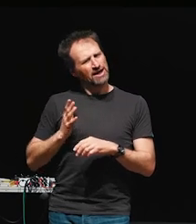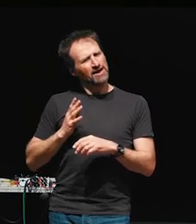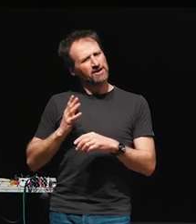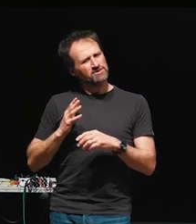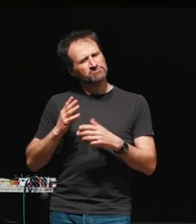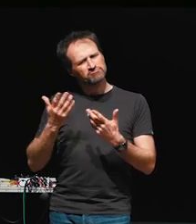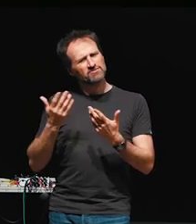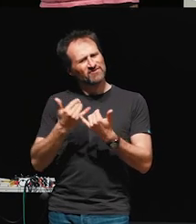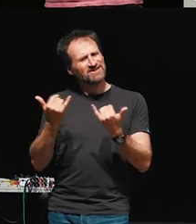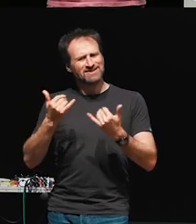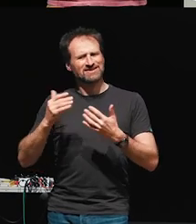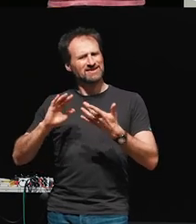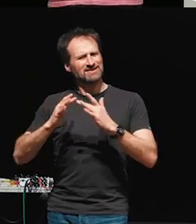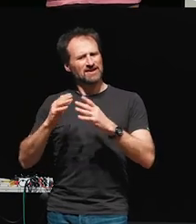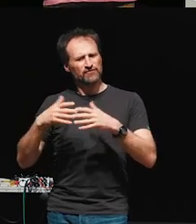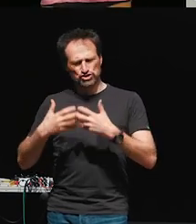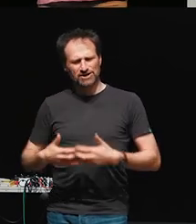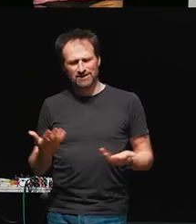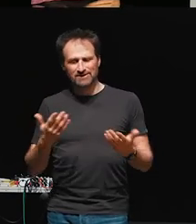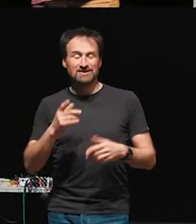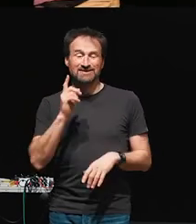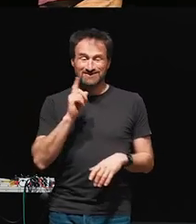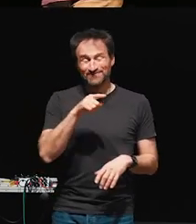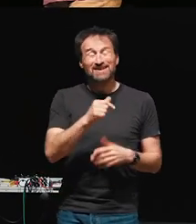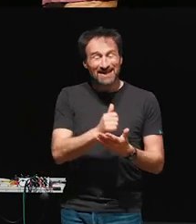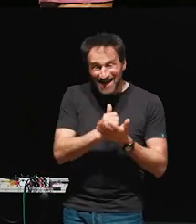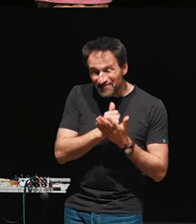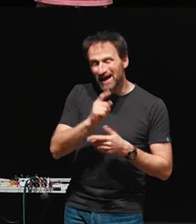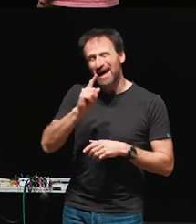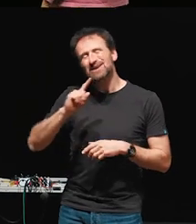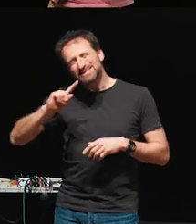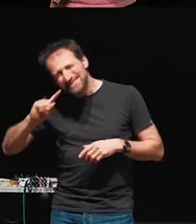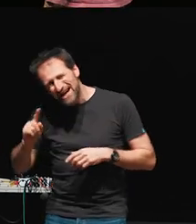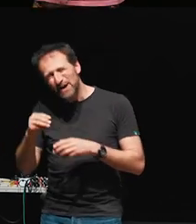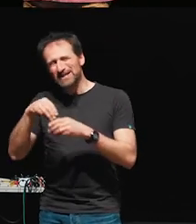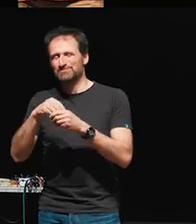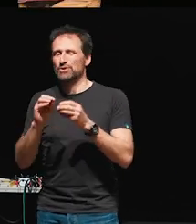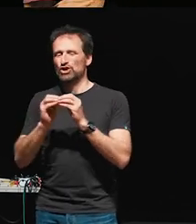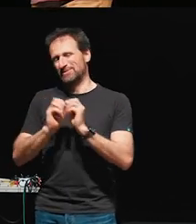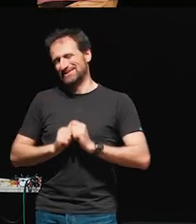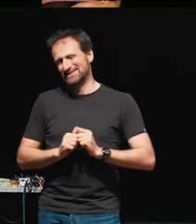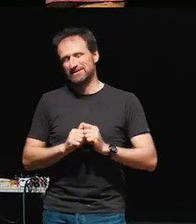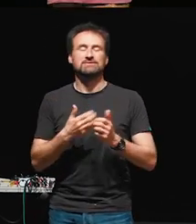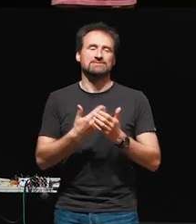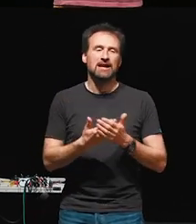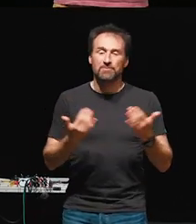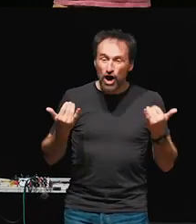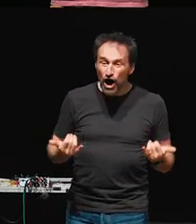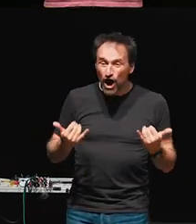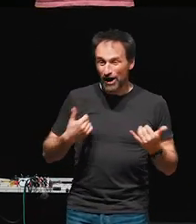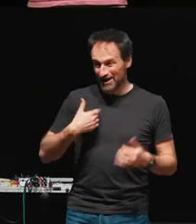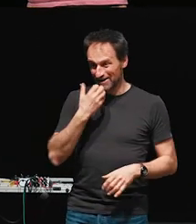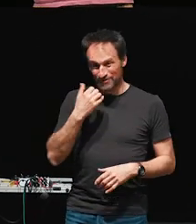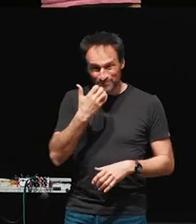challenging. So in short, they help us out, but they also complicate things a little bit. And so today, what I want to talk about is how we can